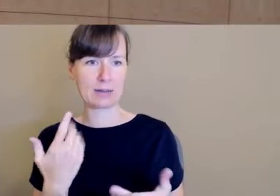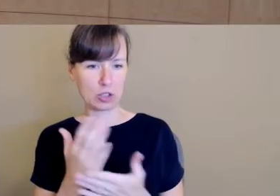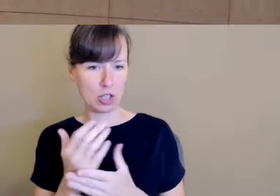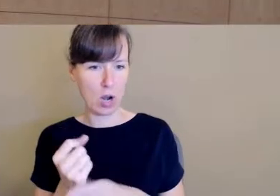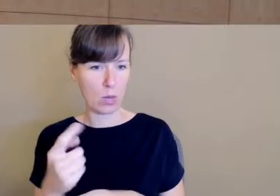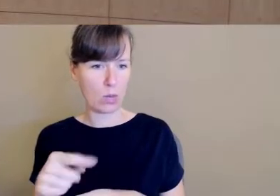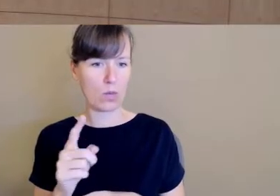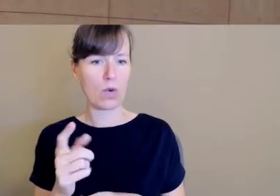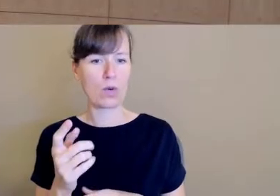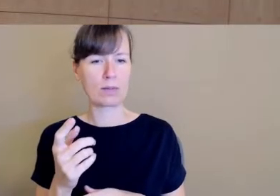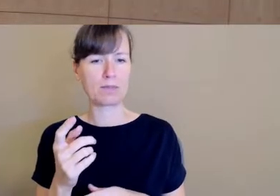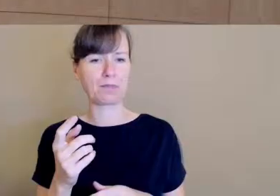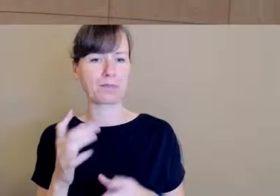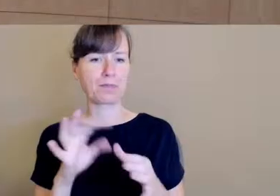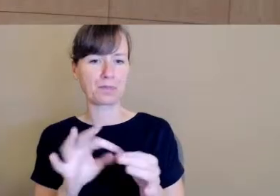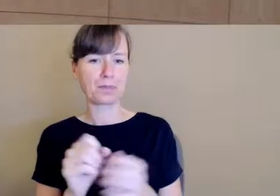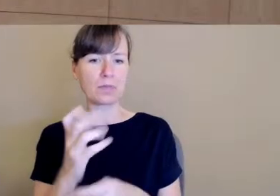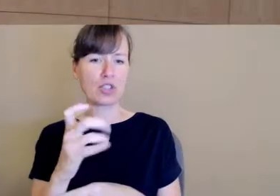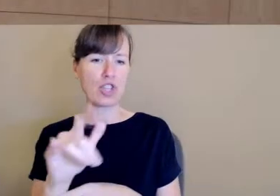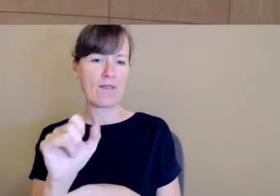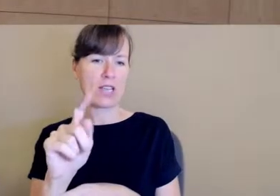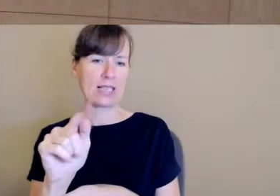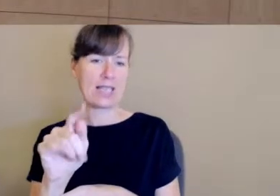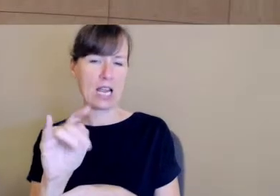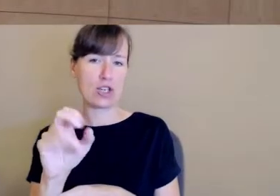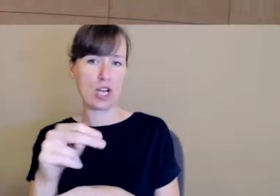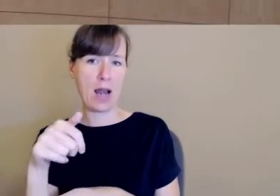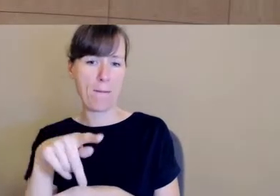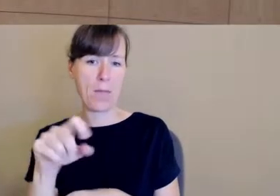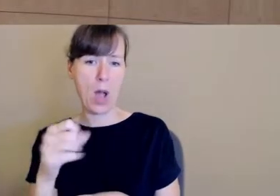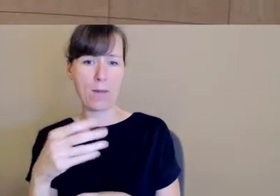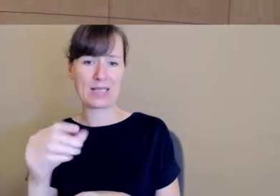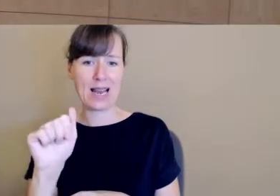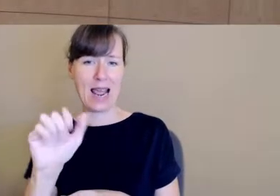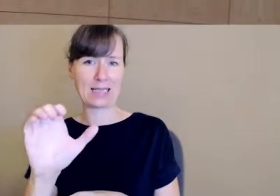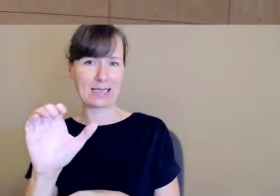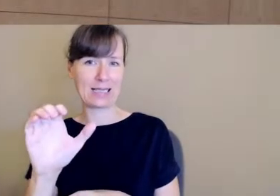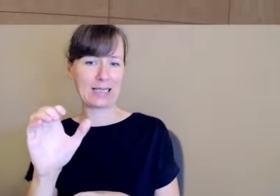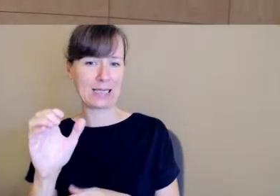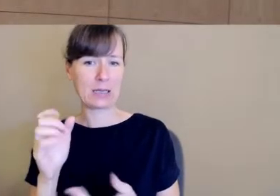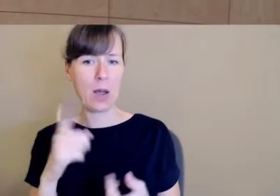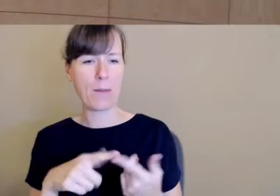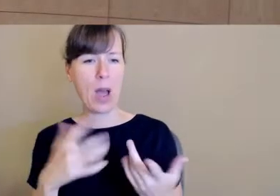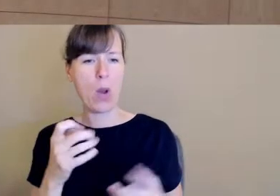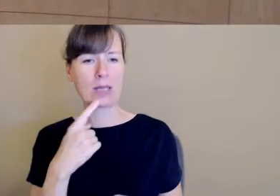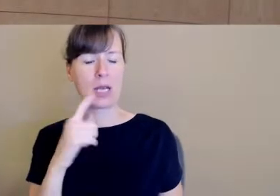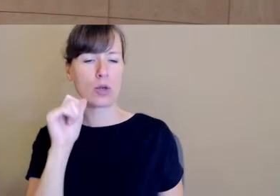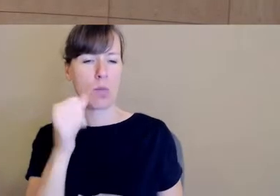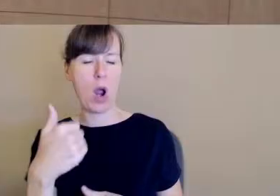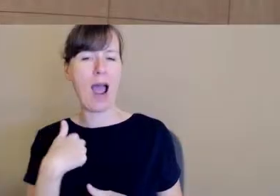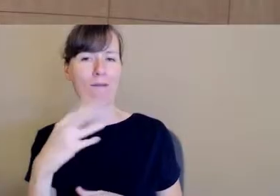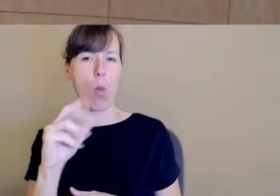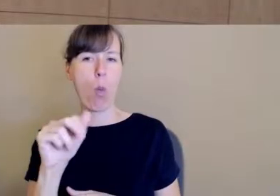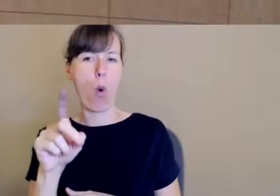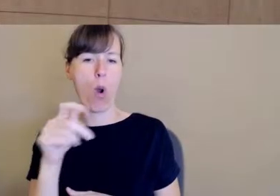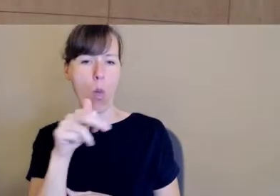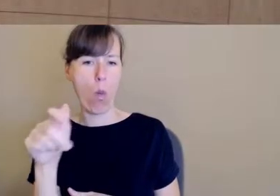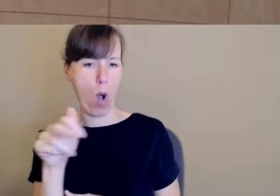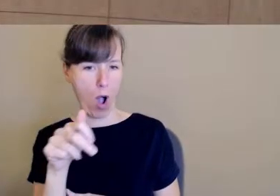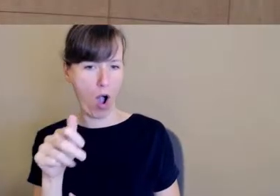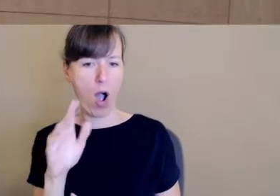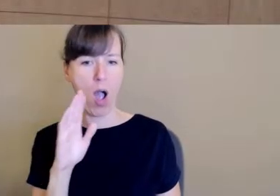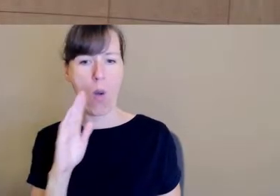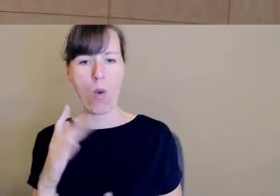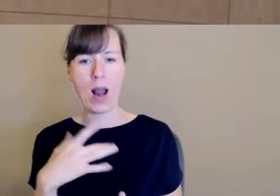AC situation. But I do want to say that tomorrow there is a ward walk. And I would like to extend my invitation